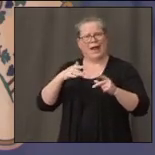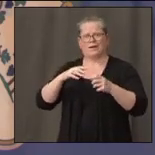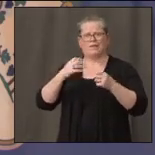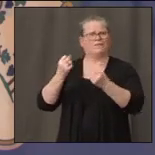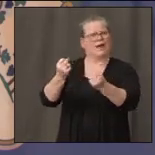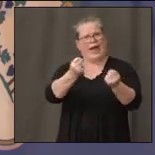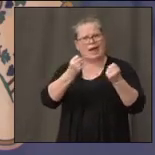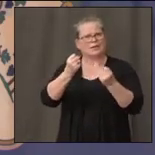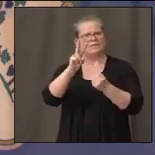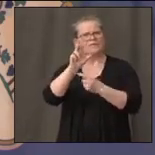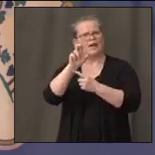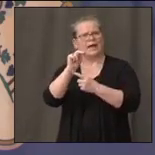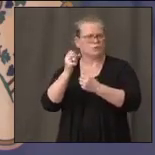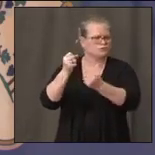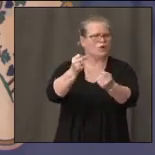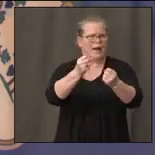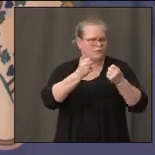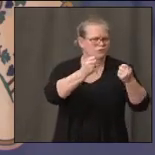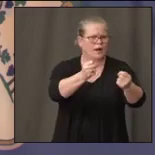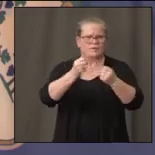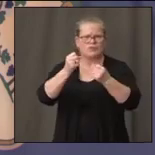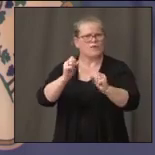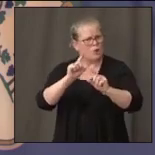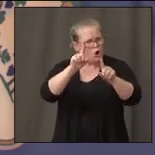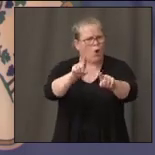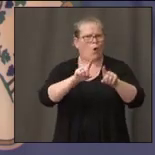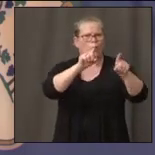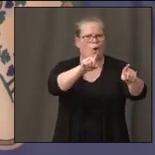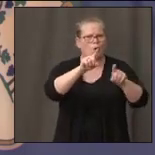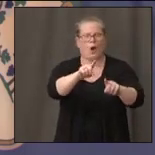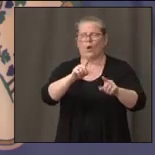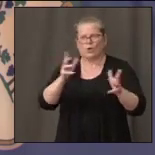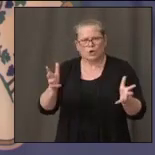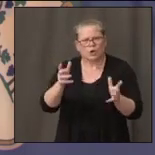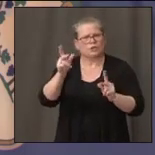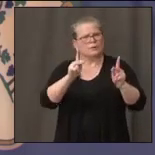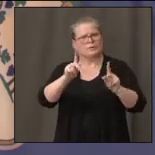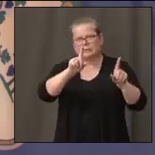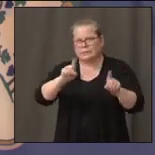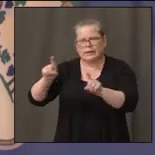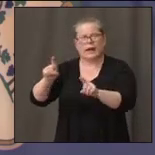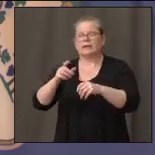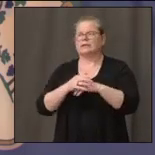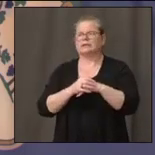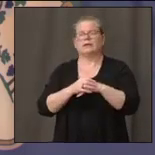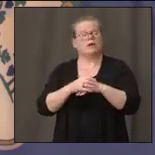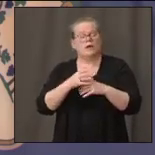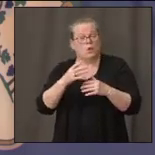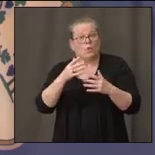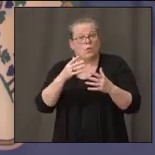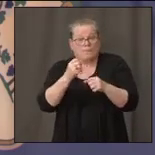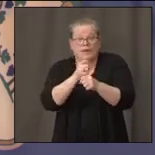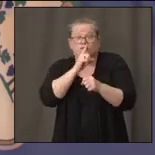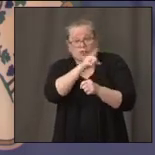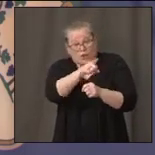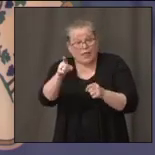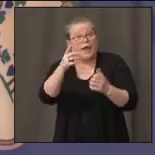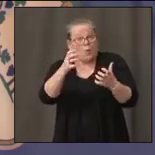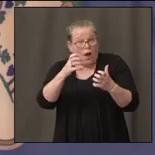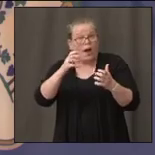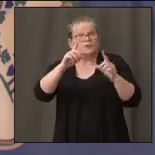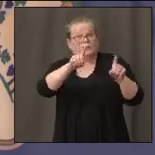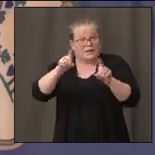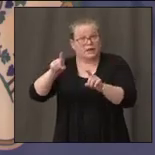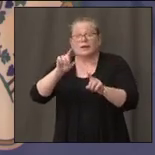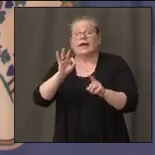making a big effort to give people incentives to get tested, and making sure they want to get tested, making sure that if